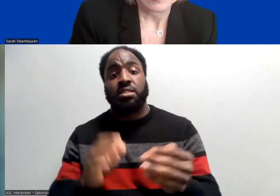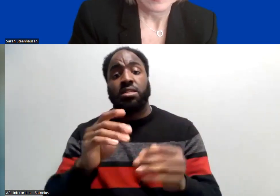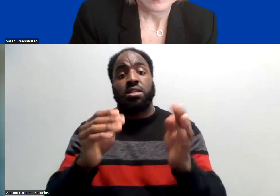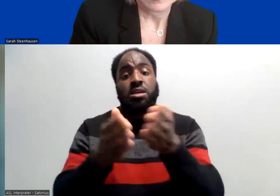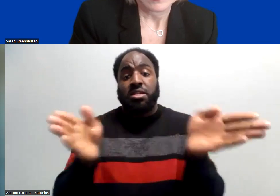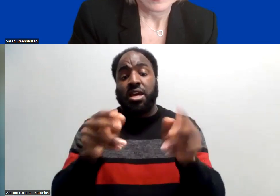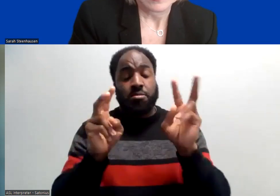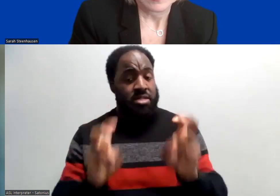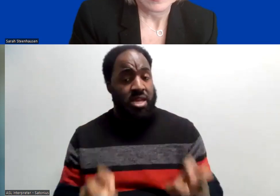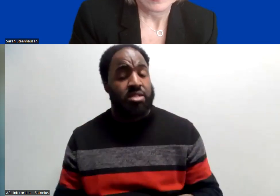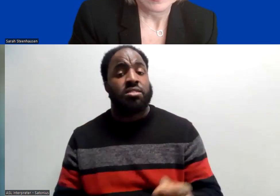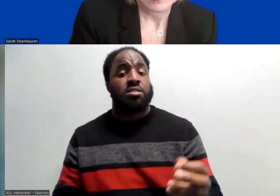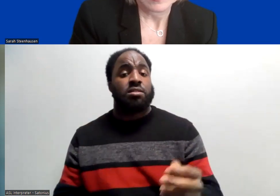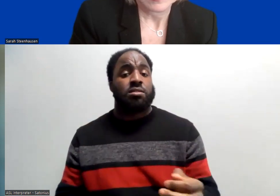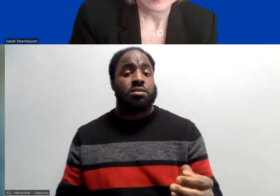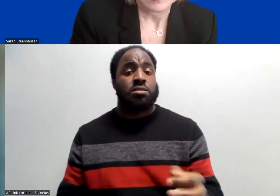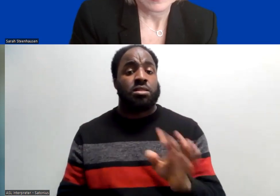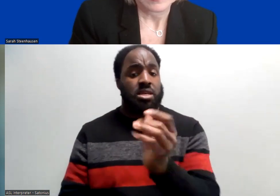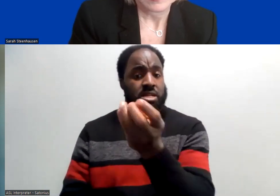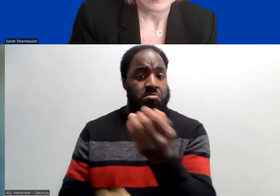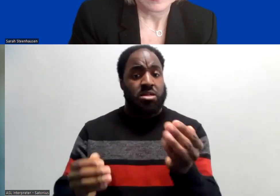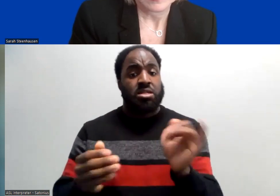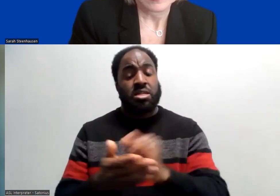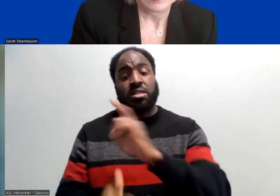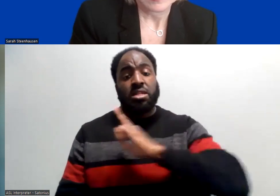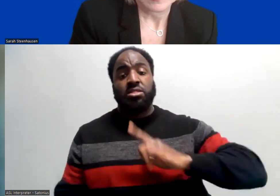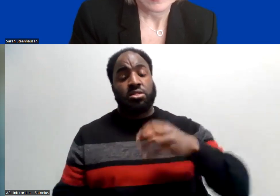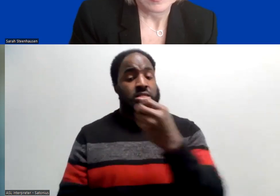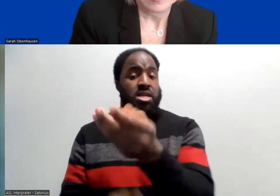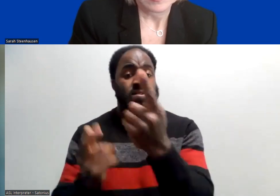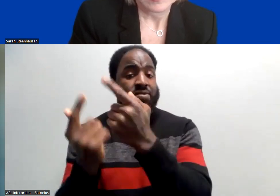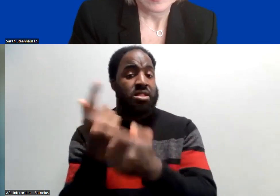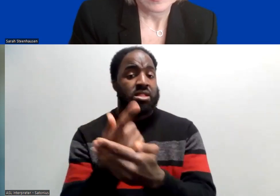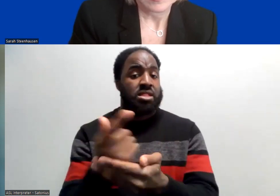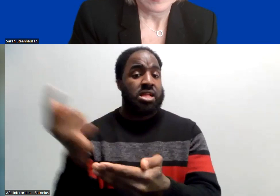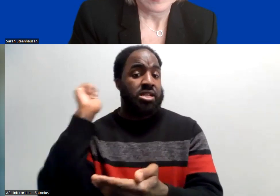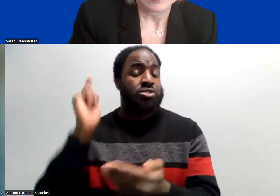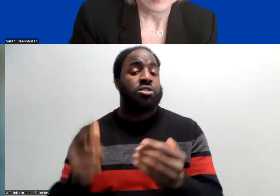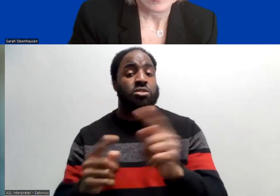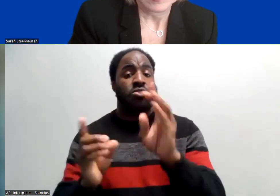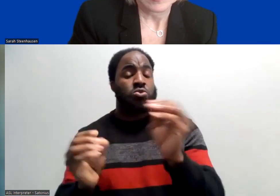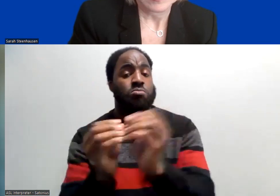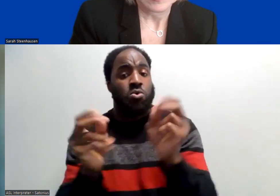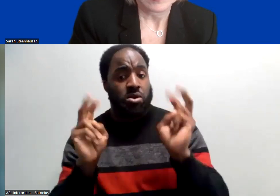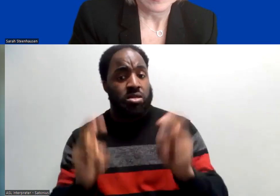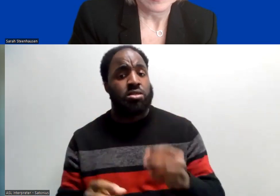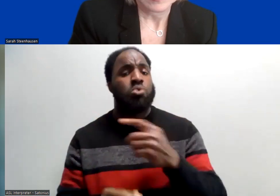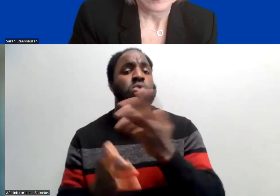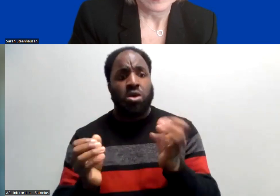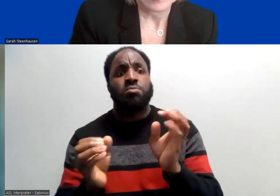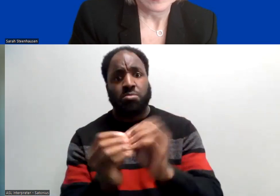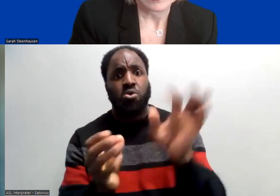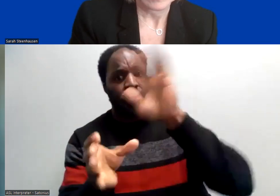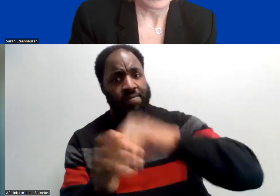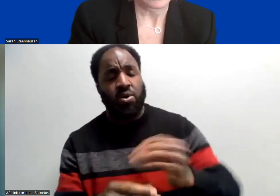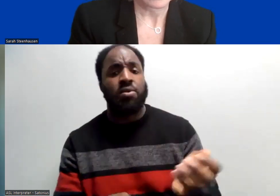at the money that the legislature gave last year to do some further analysis. We want to be really involved in that. We want